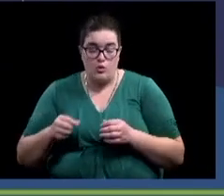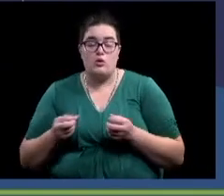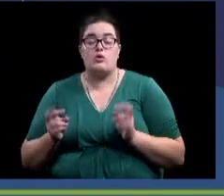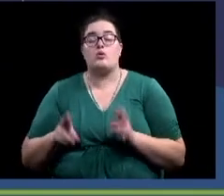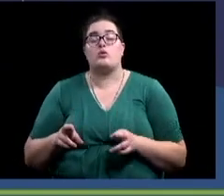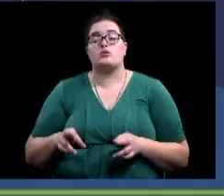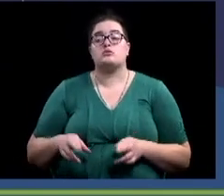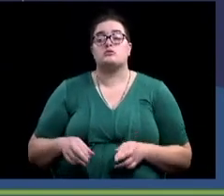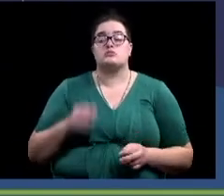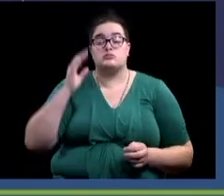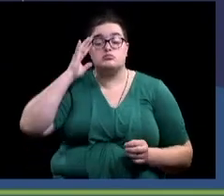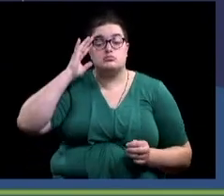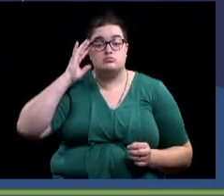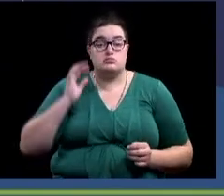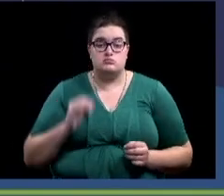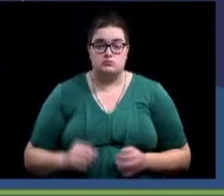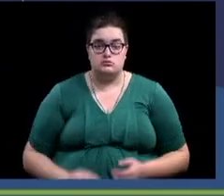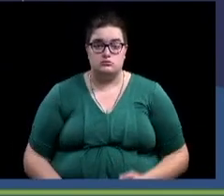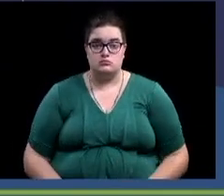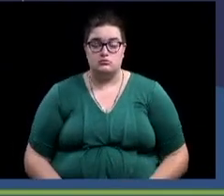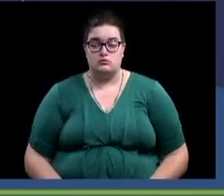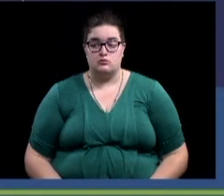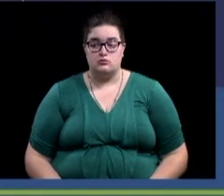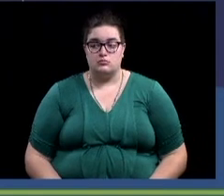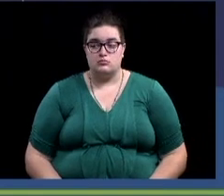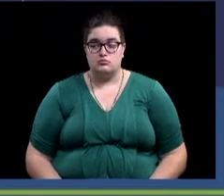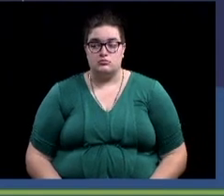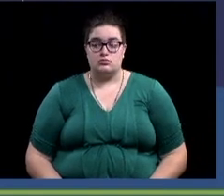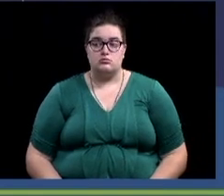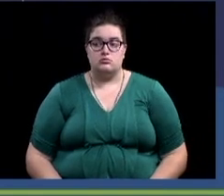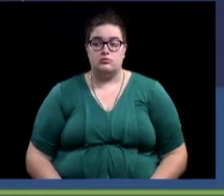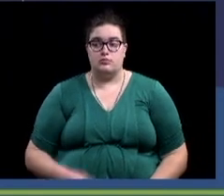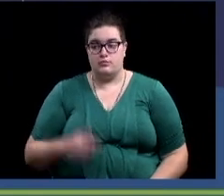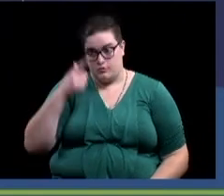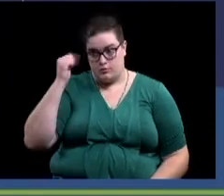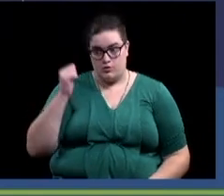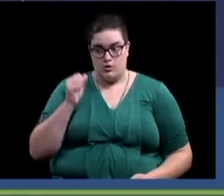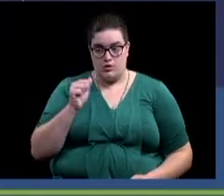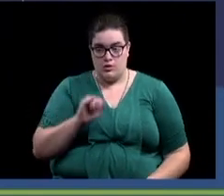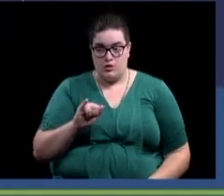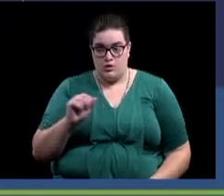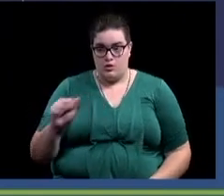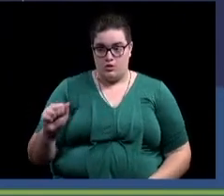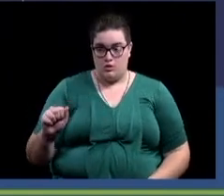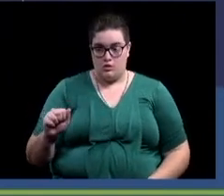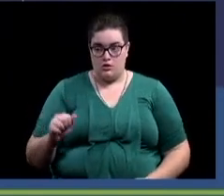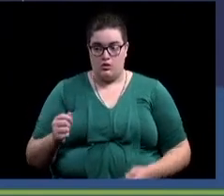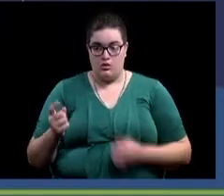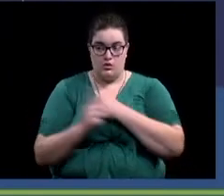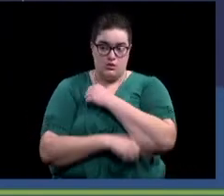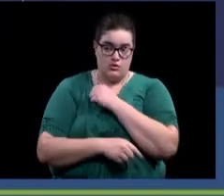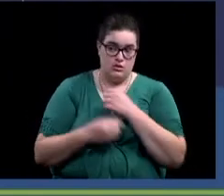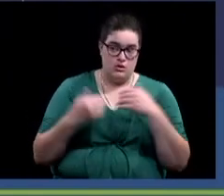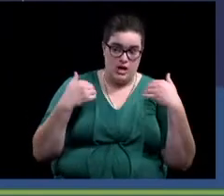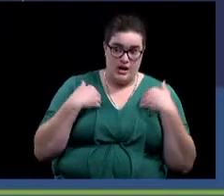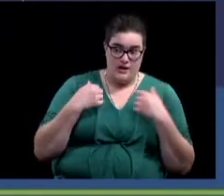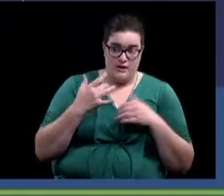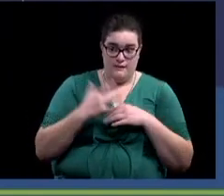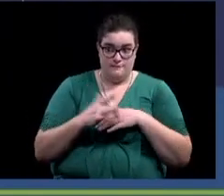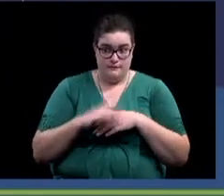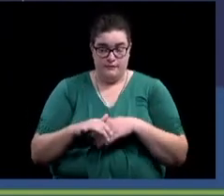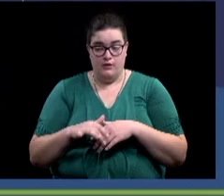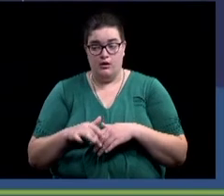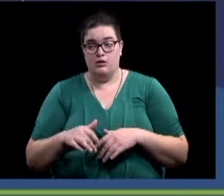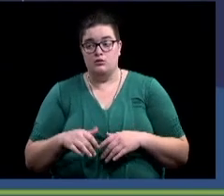Because the IA process is our only disciplinary process offered under civil service, you find that the majority of investigations are a result of